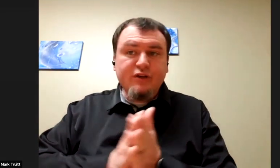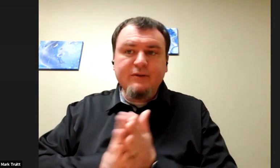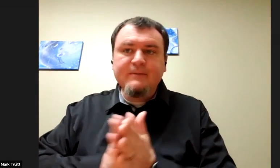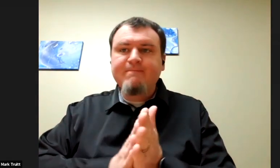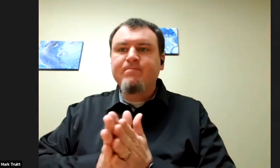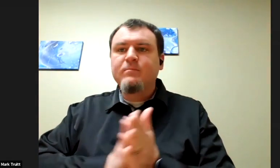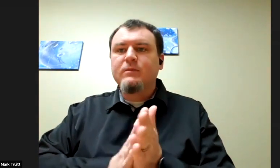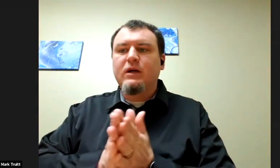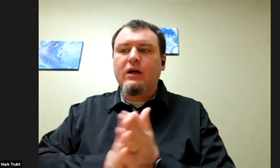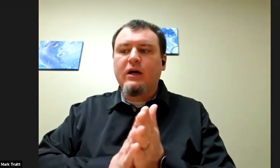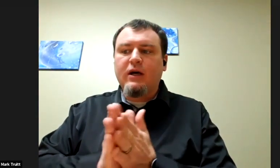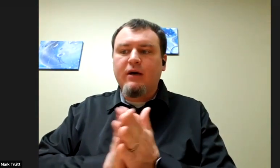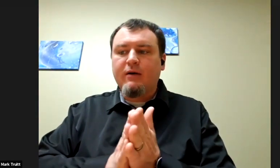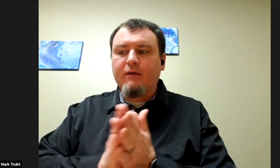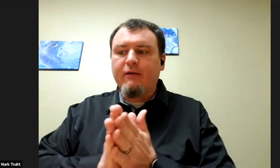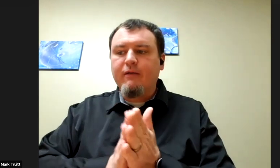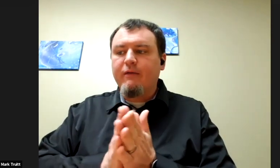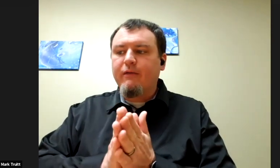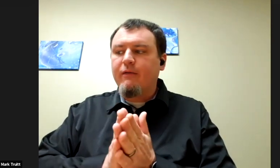passion